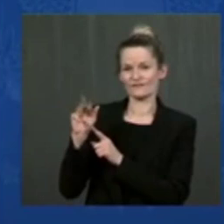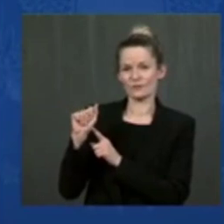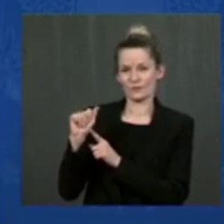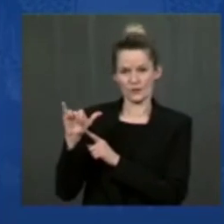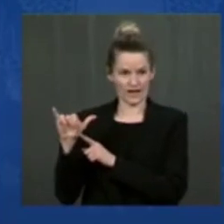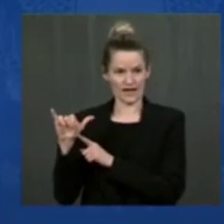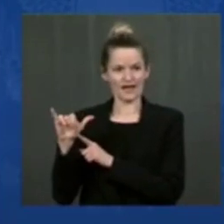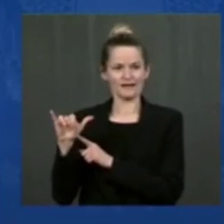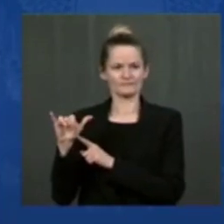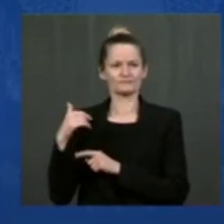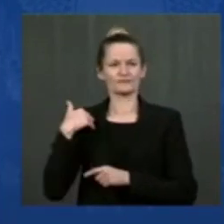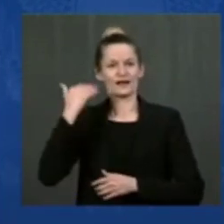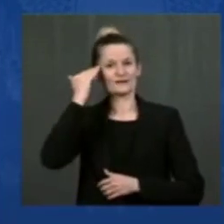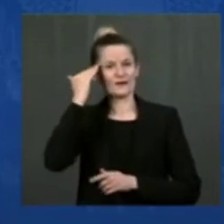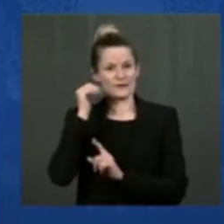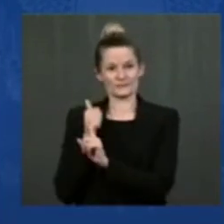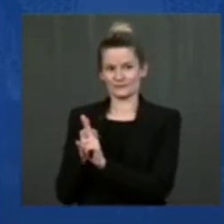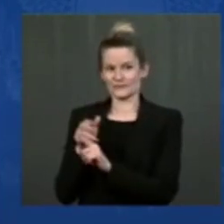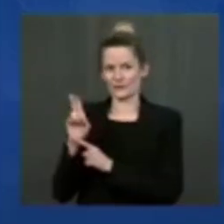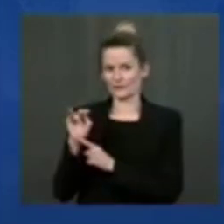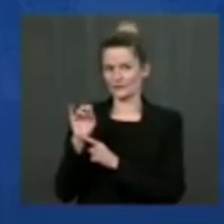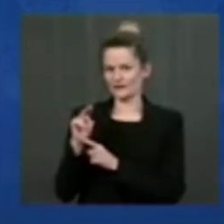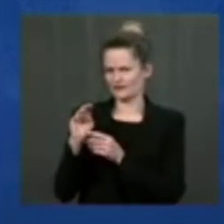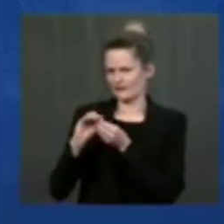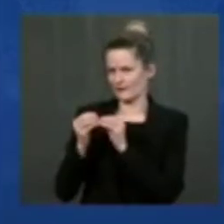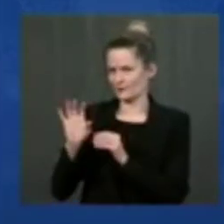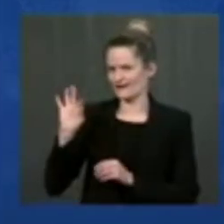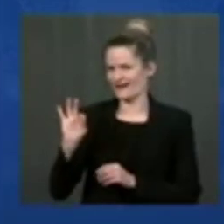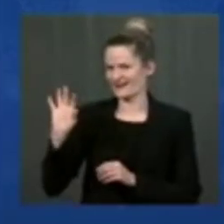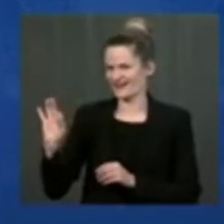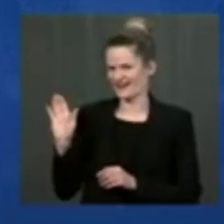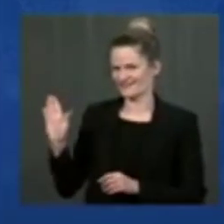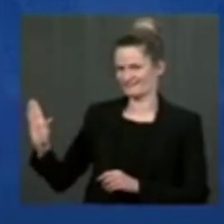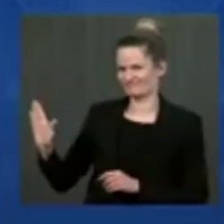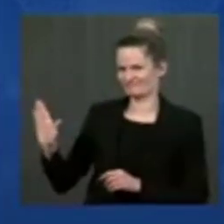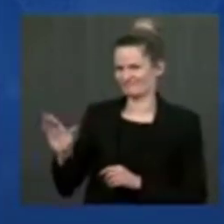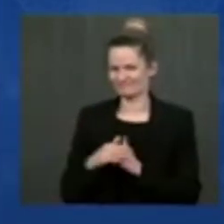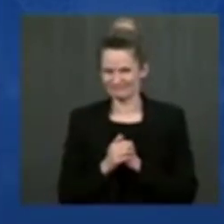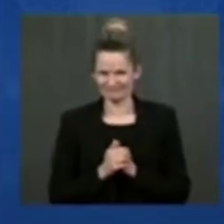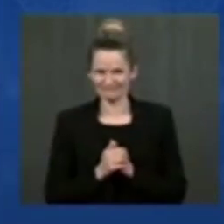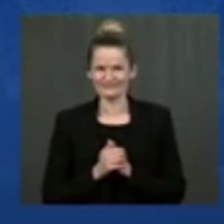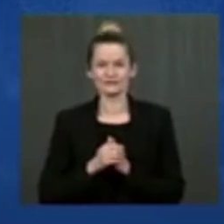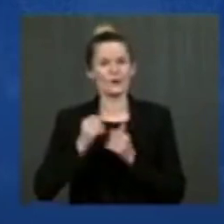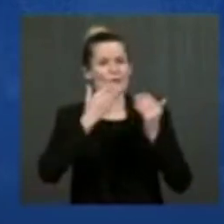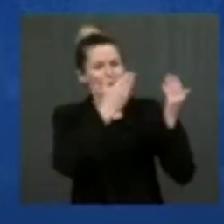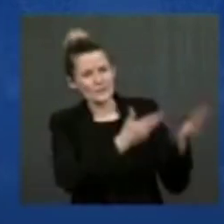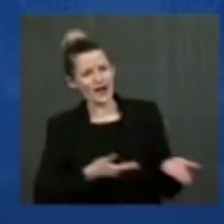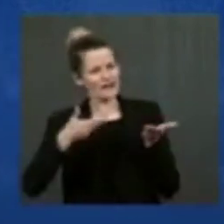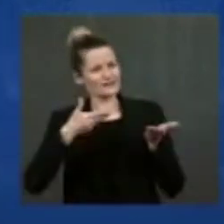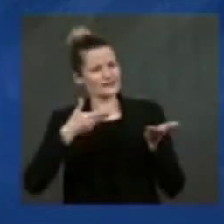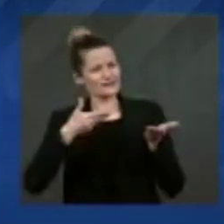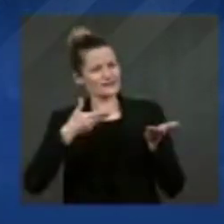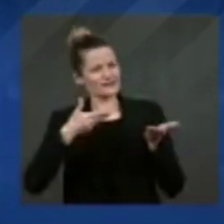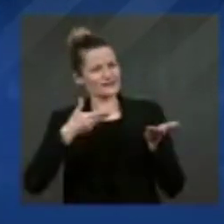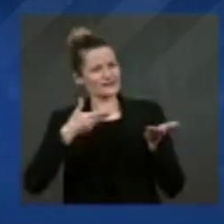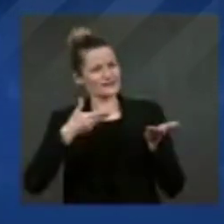out in the audience. From Brisbane, Arizona, welcome Jocelyn.